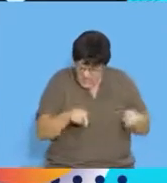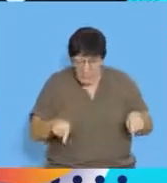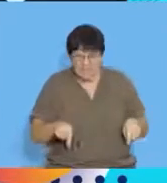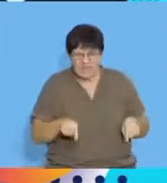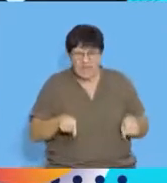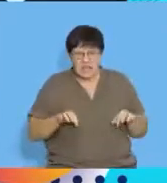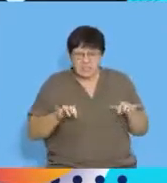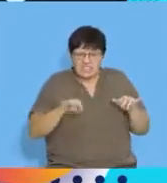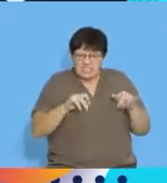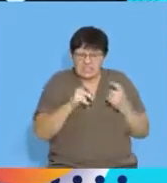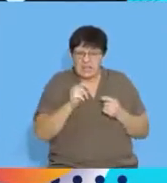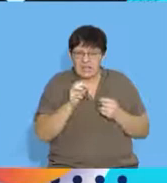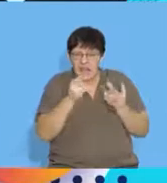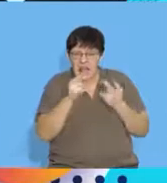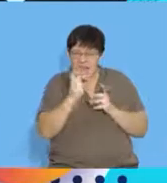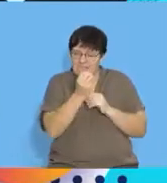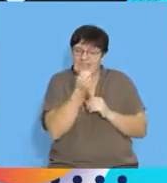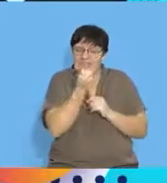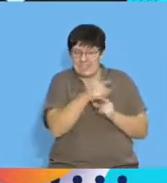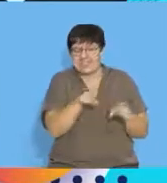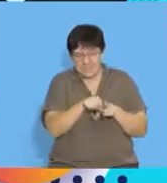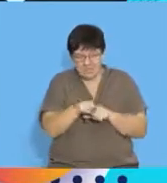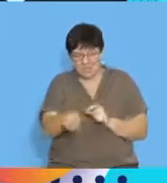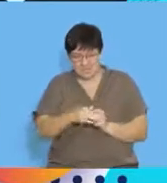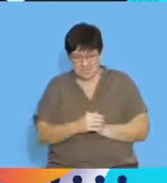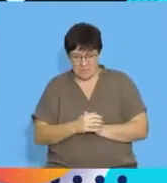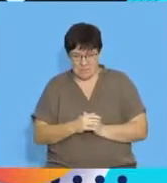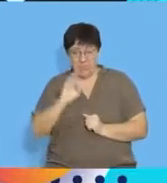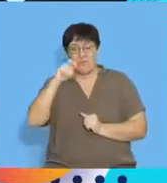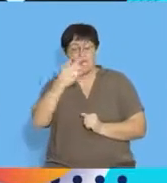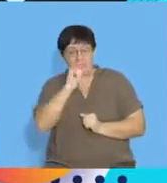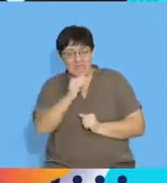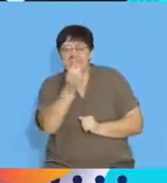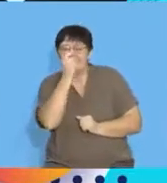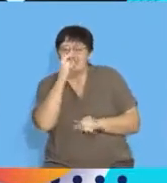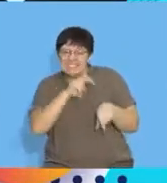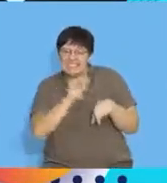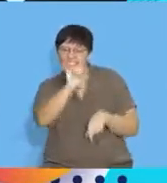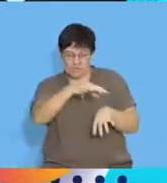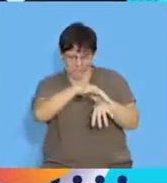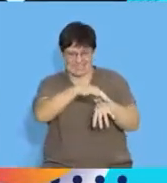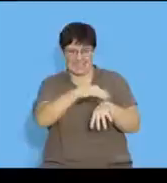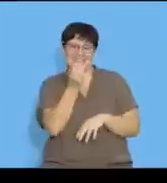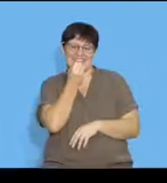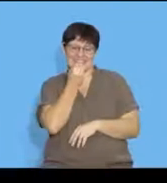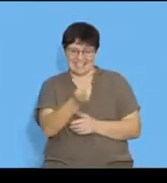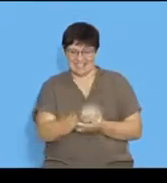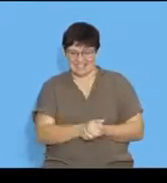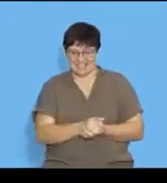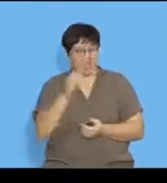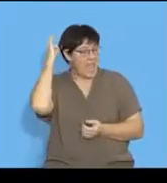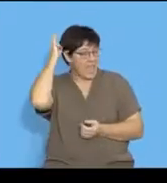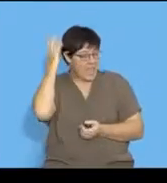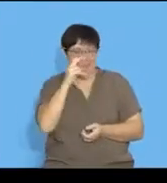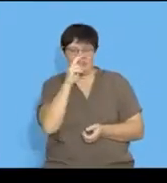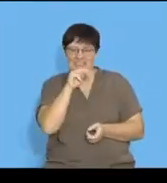eating it, right? And this is exactly the same here. This fungus needs your skin. It needs, look at your hair, the